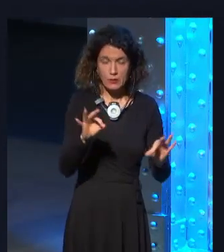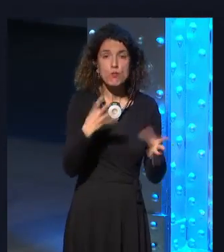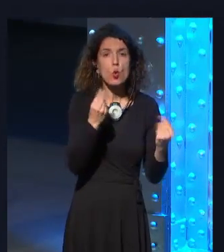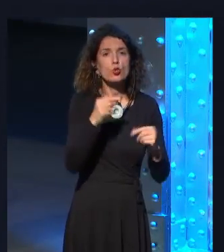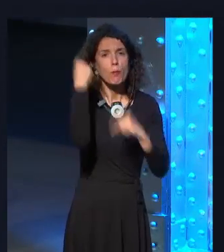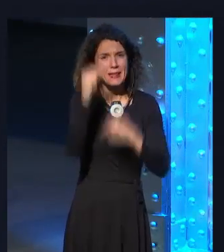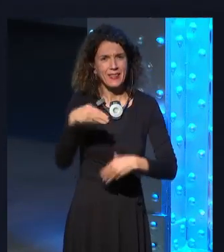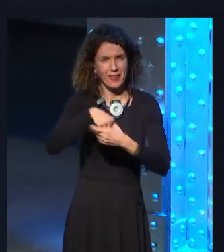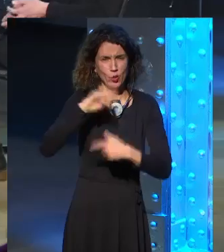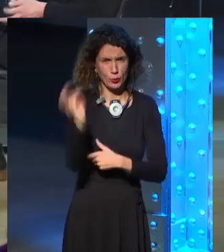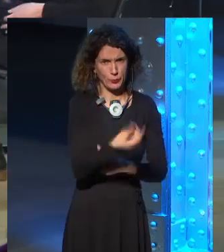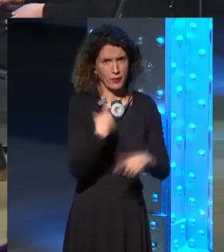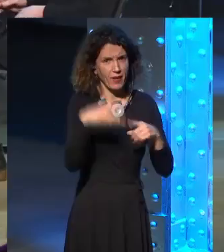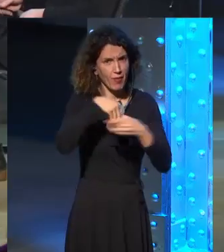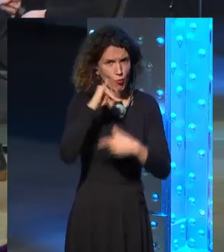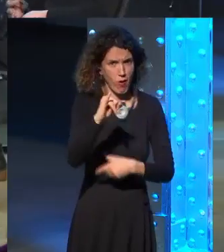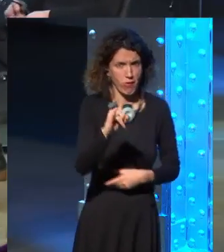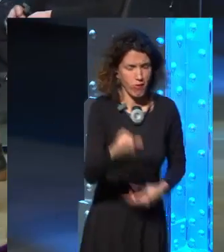this.